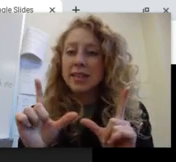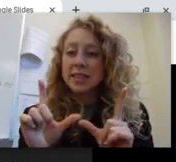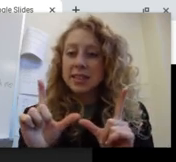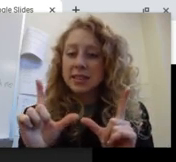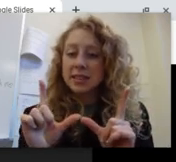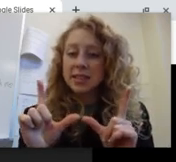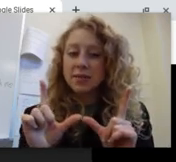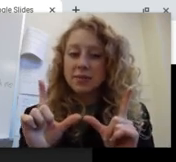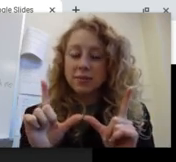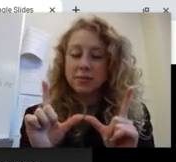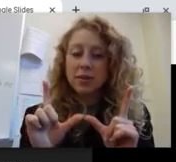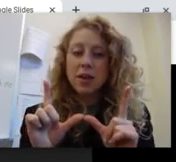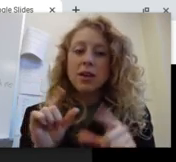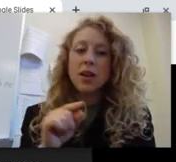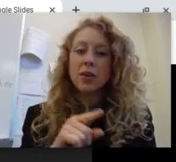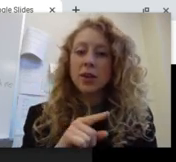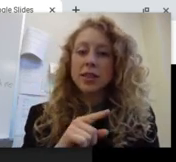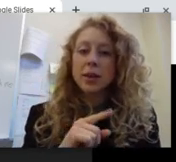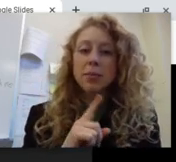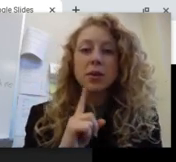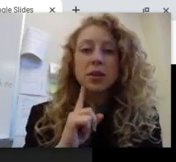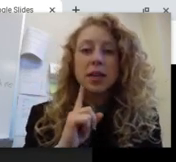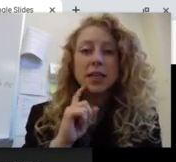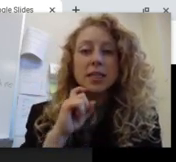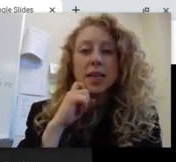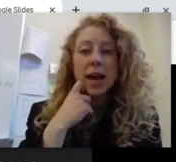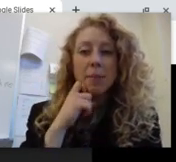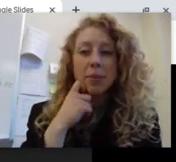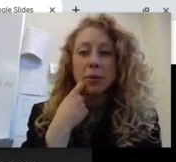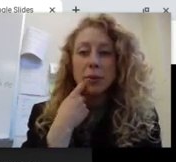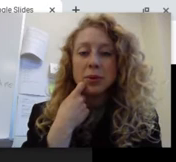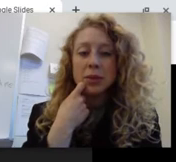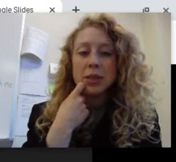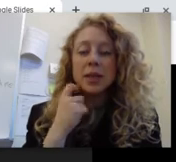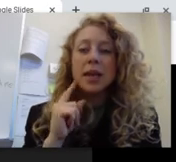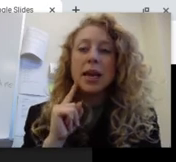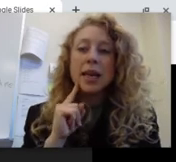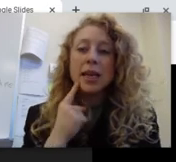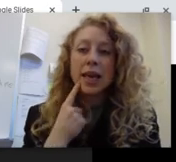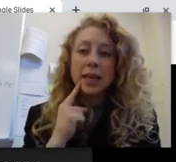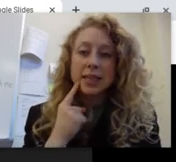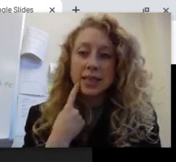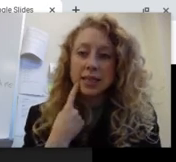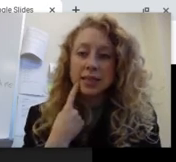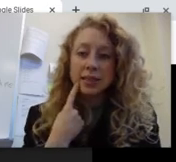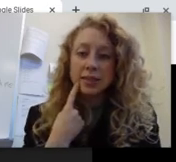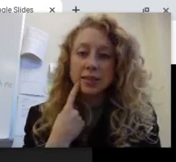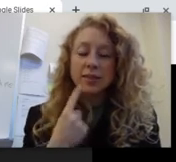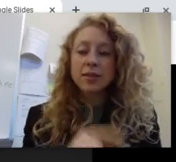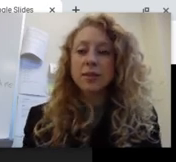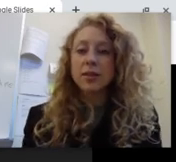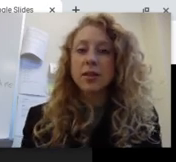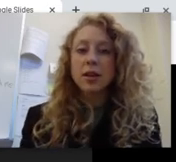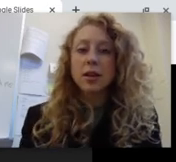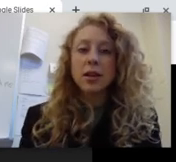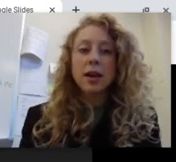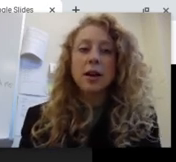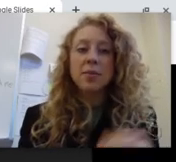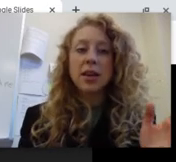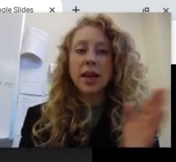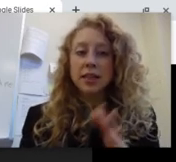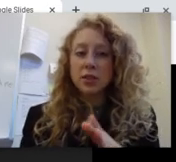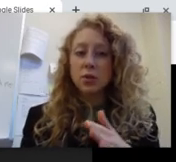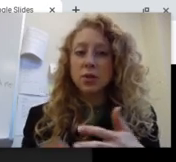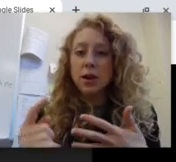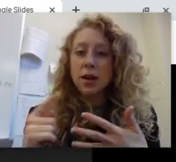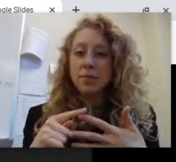and license. Another example is apple and candy.